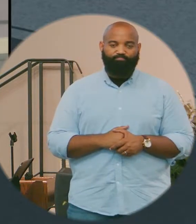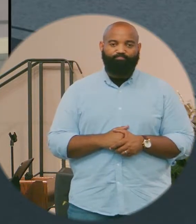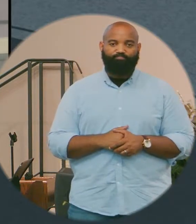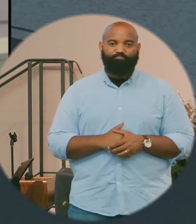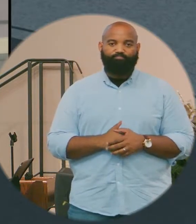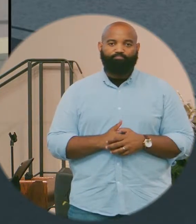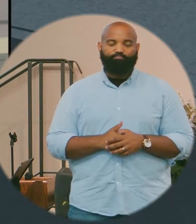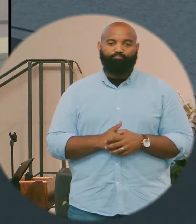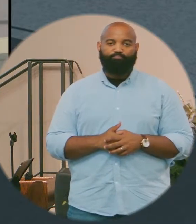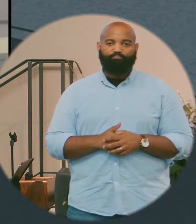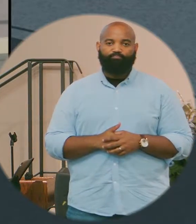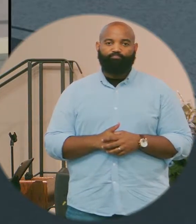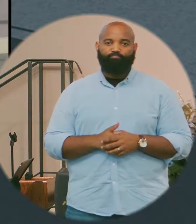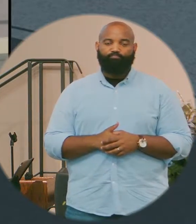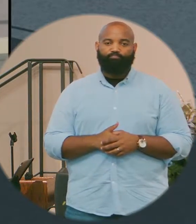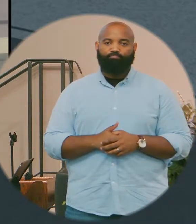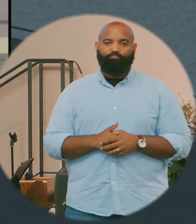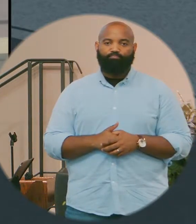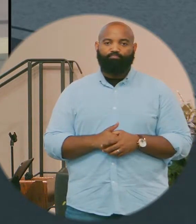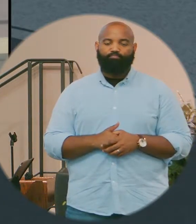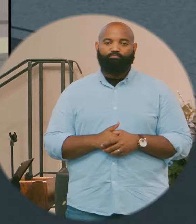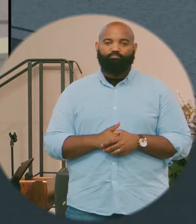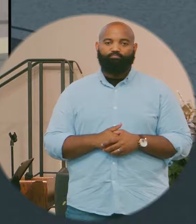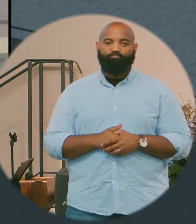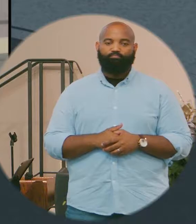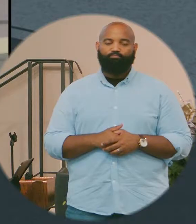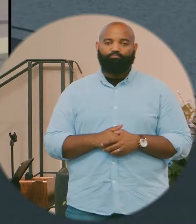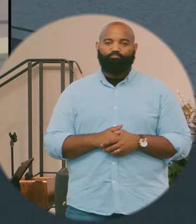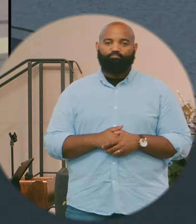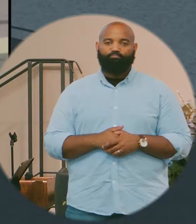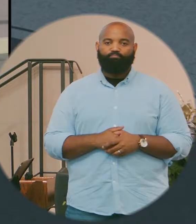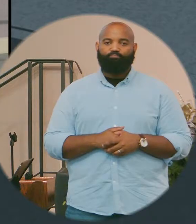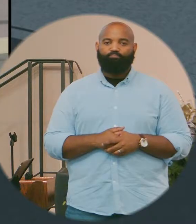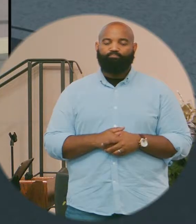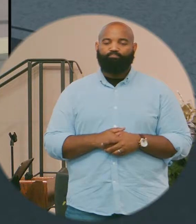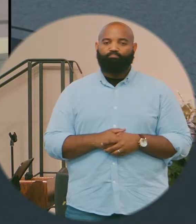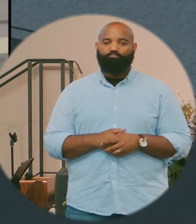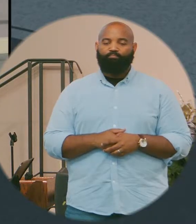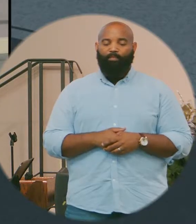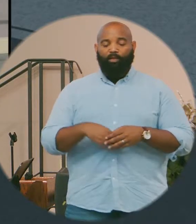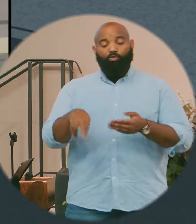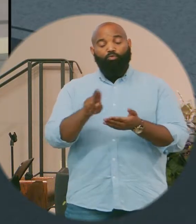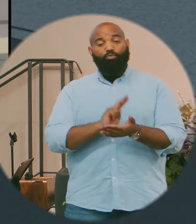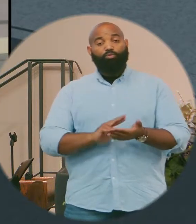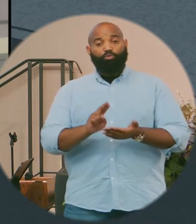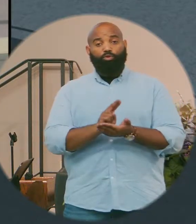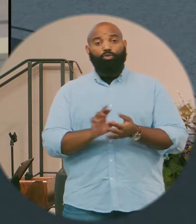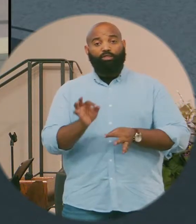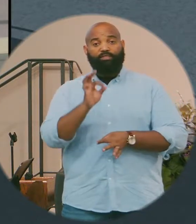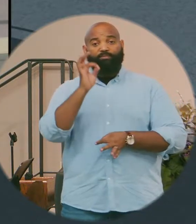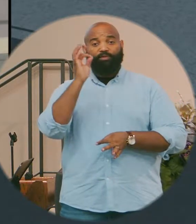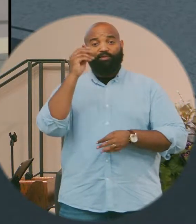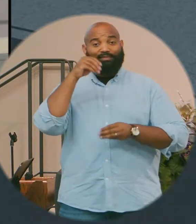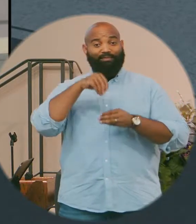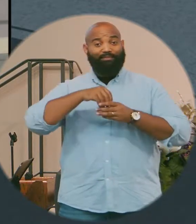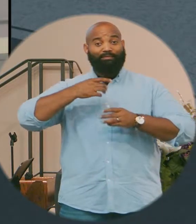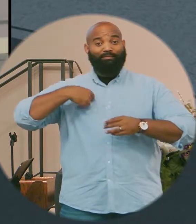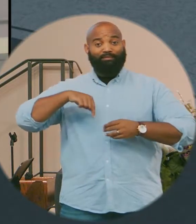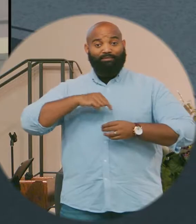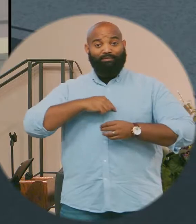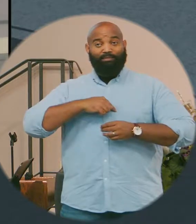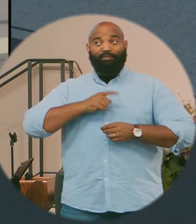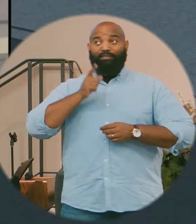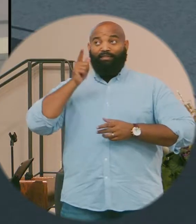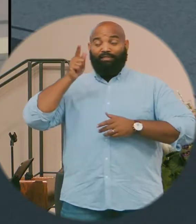resource to help us walk out this way of consecration, the Holy Spirit is also, he is a